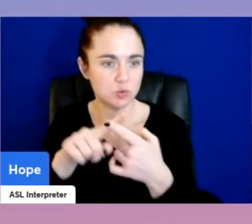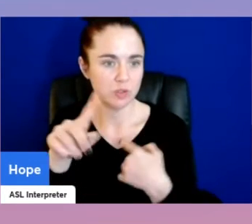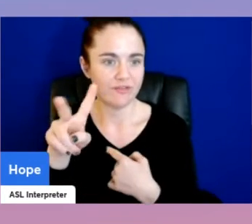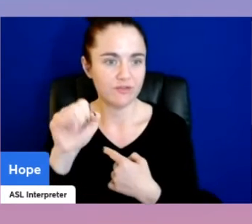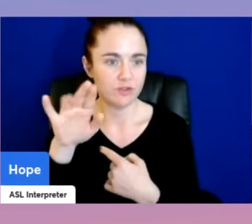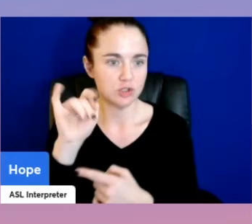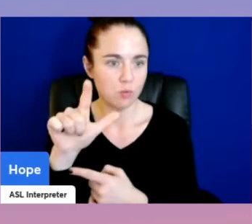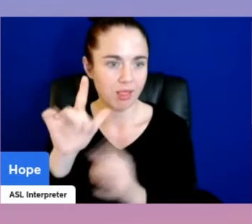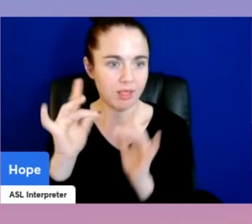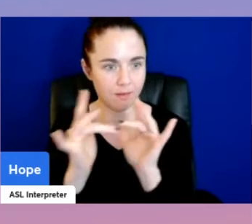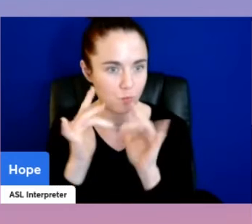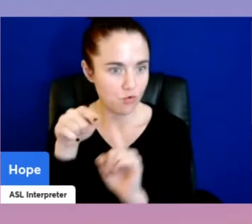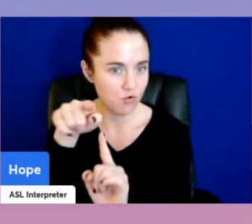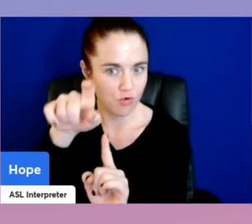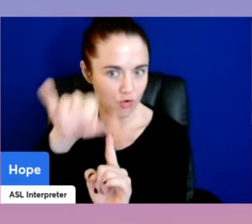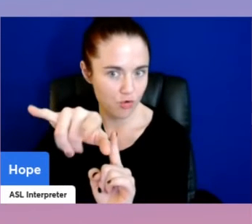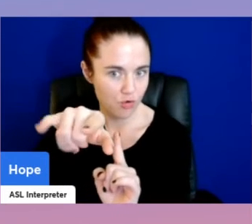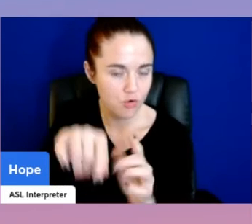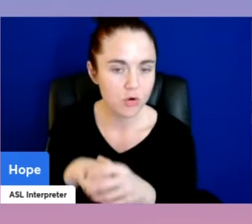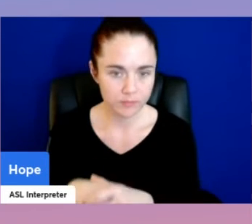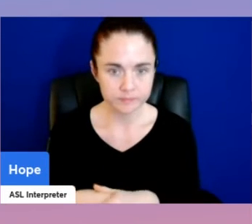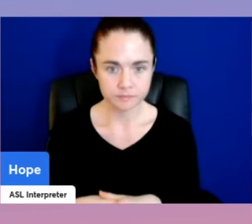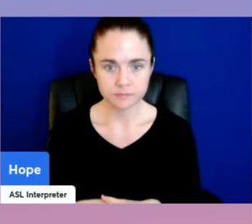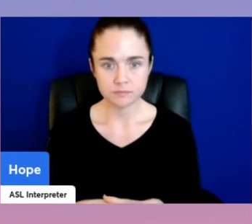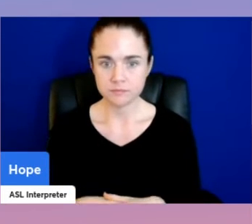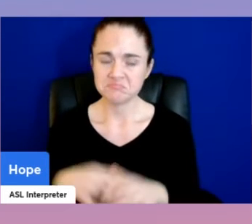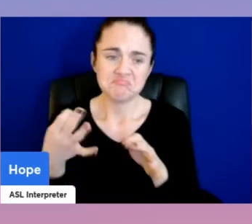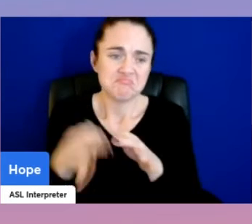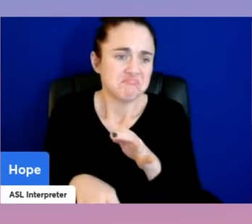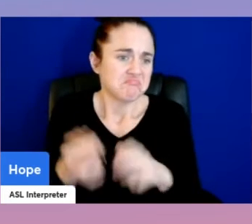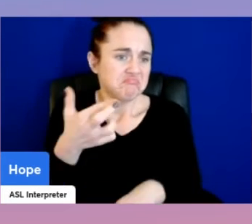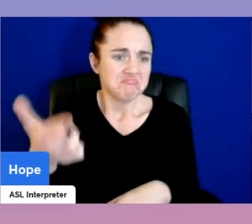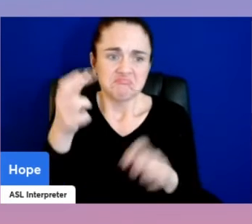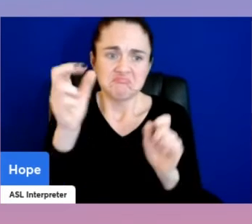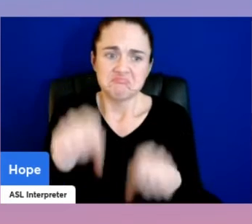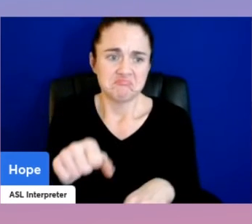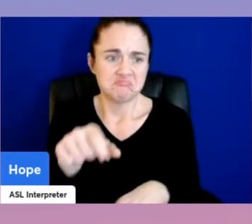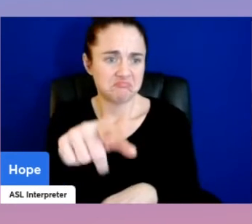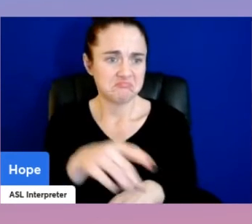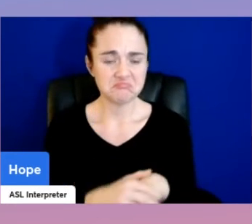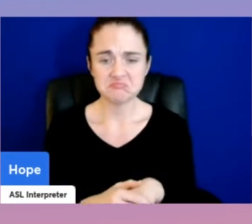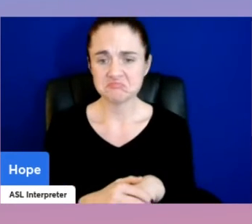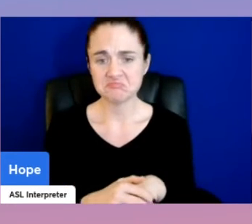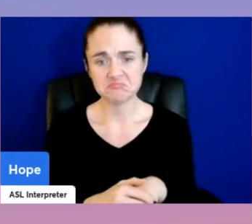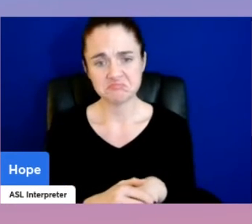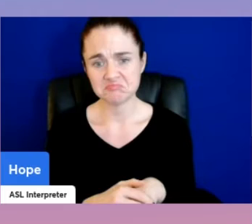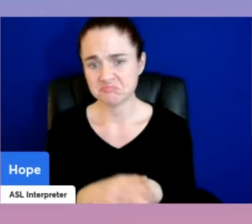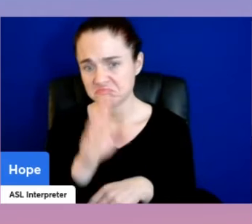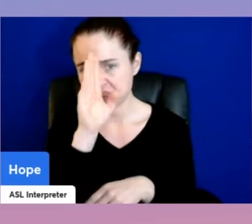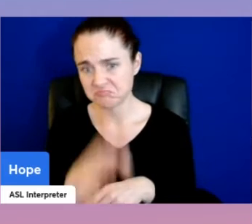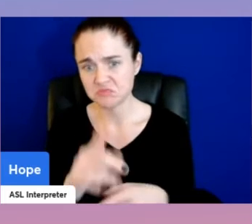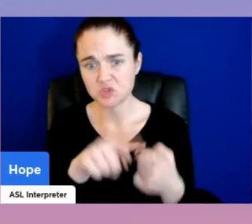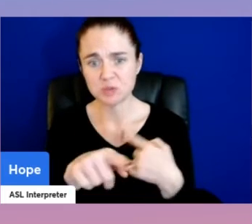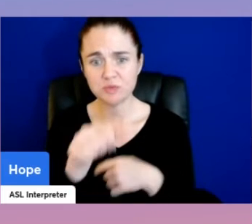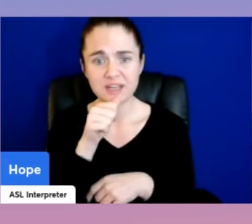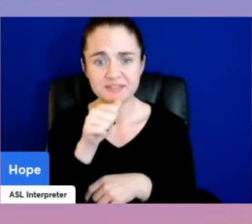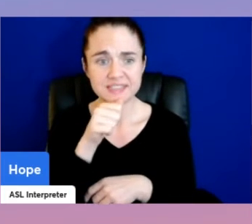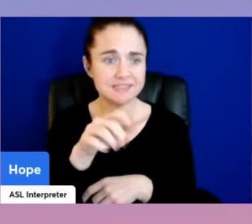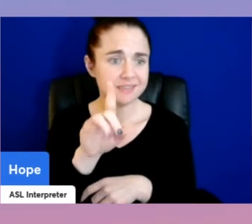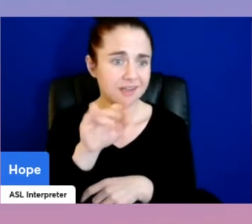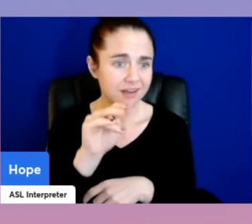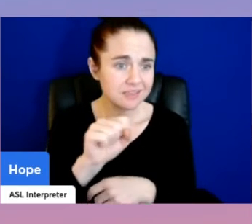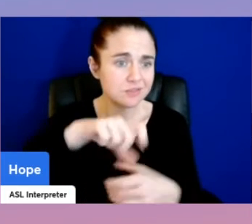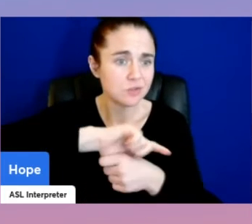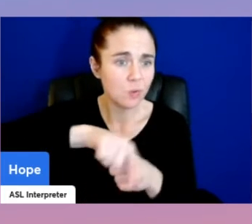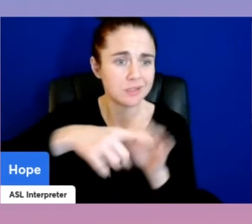network. And this is a very simple resource. It just takes your private DNS zone and connects it to your virtual